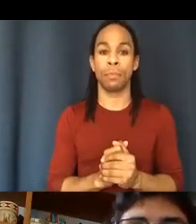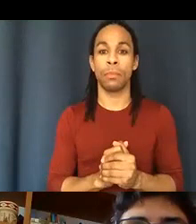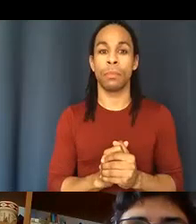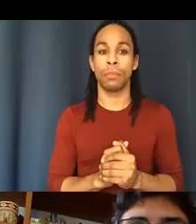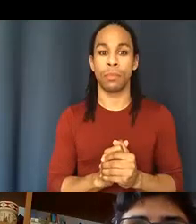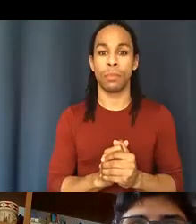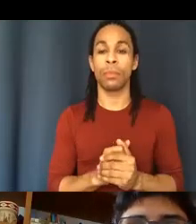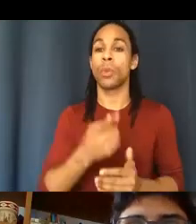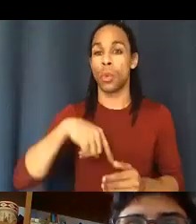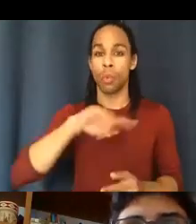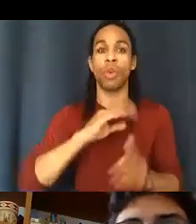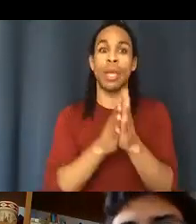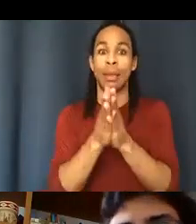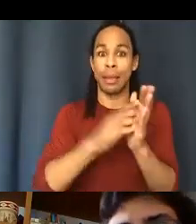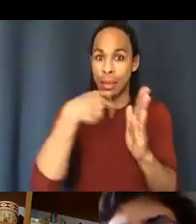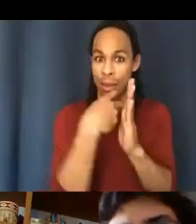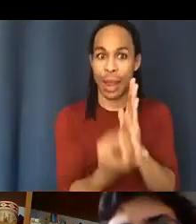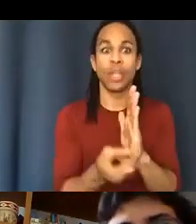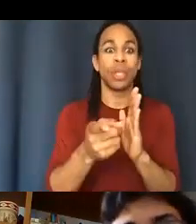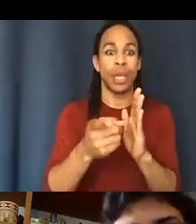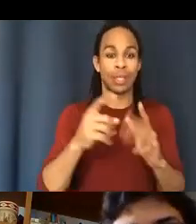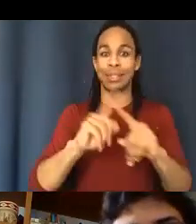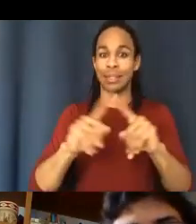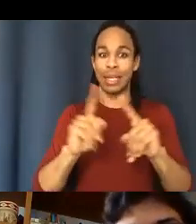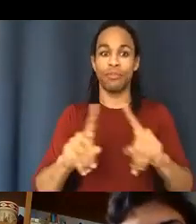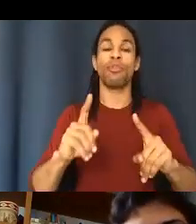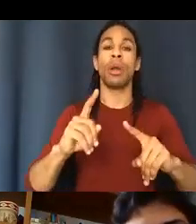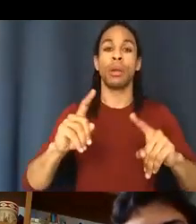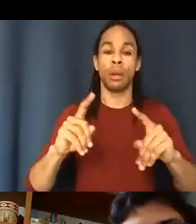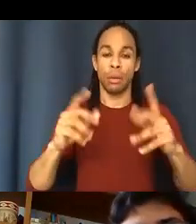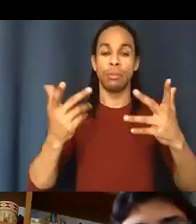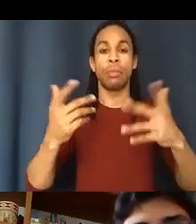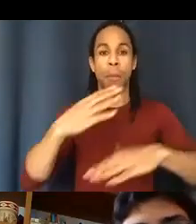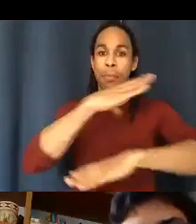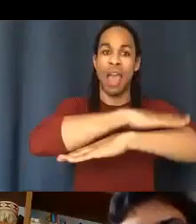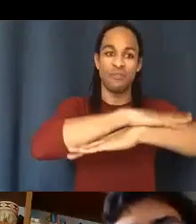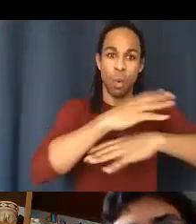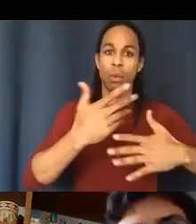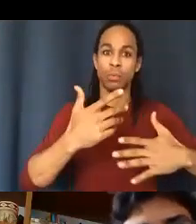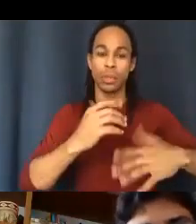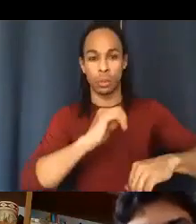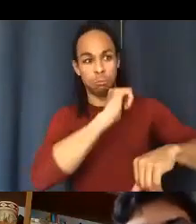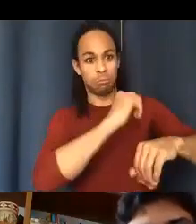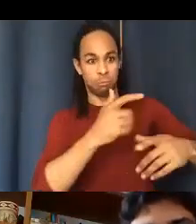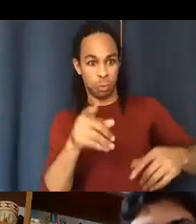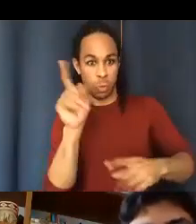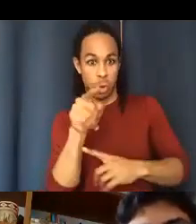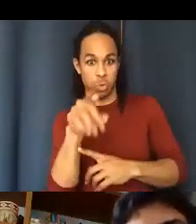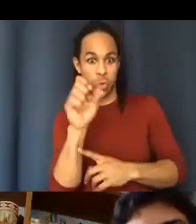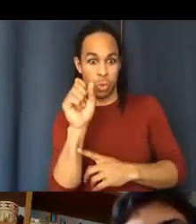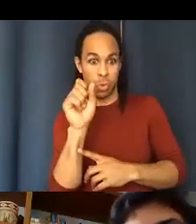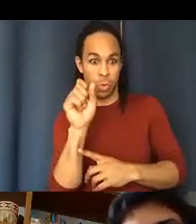to provide those information and discussions. Here I show you 3 specific platforms, one